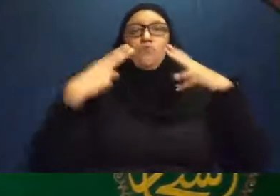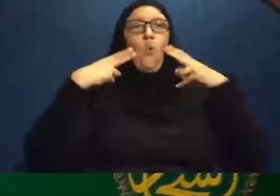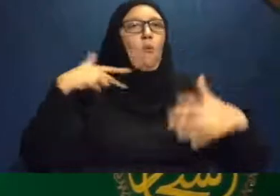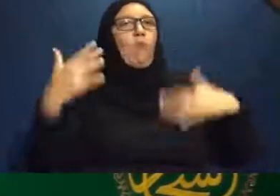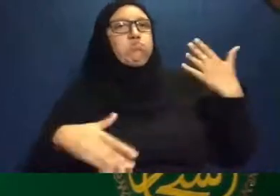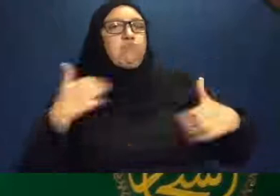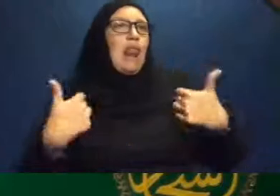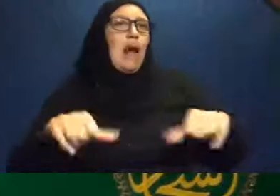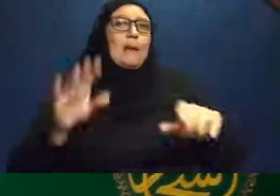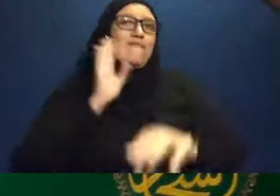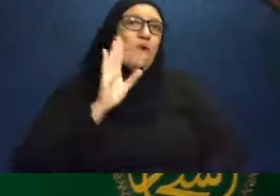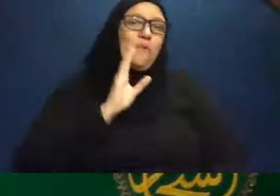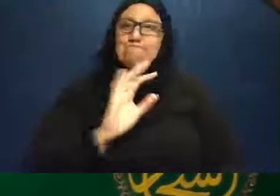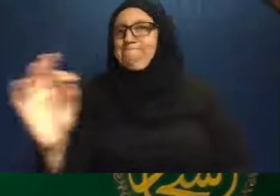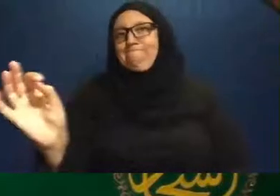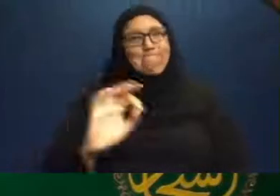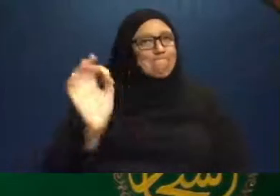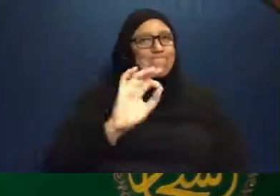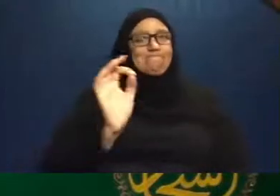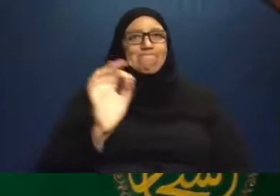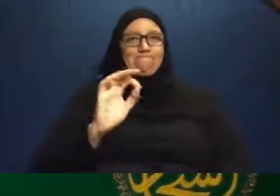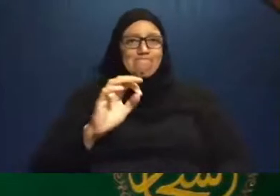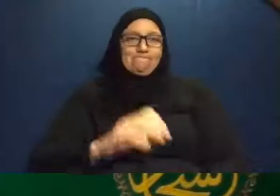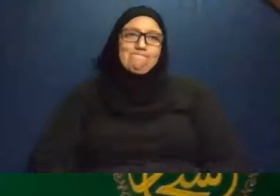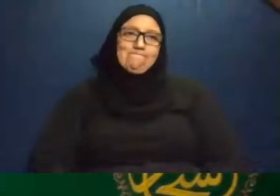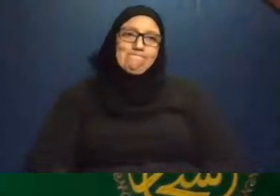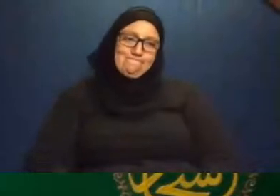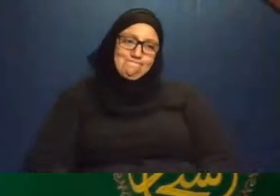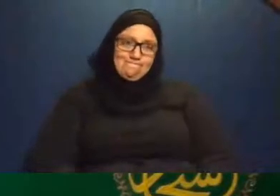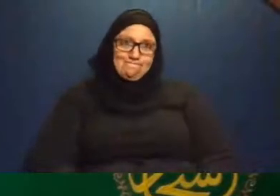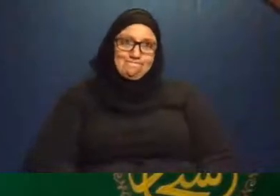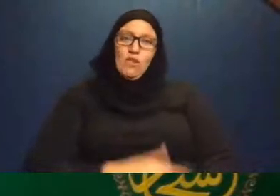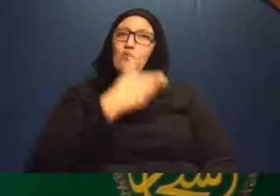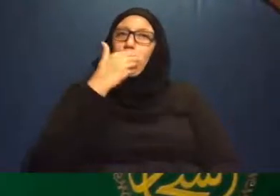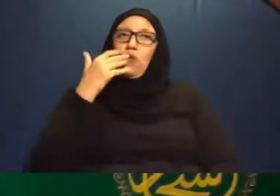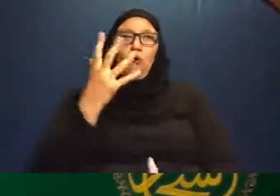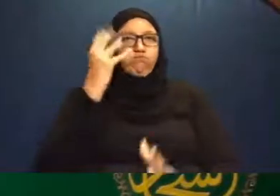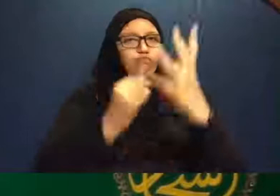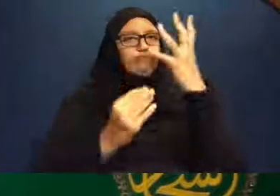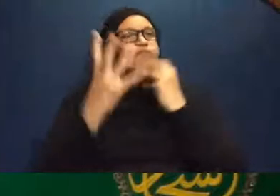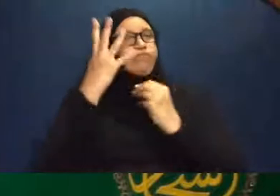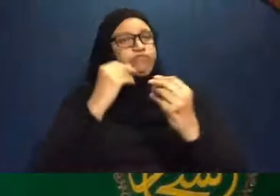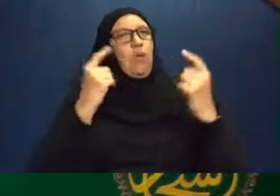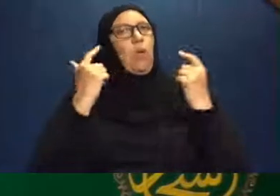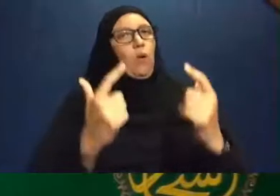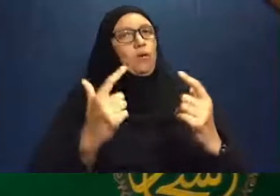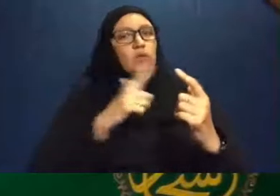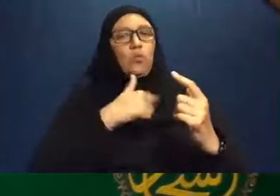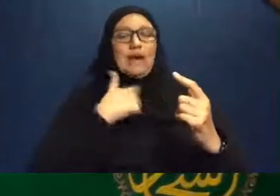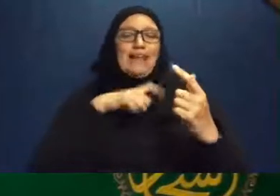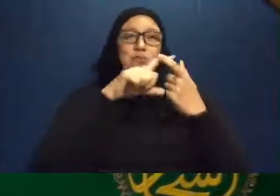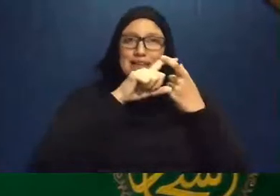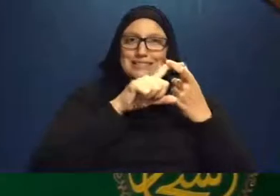our normal routine as it was in the past. Maintenance is always more important in